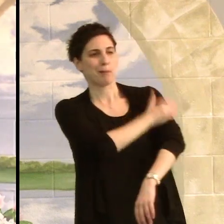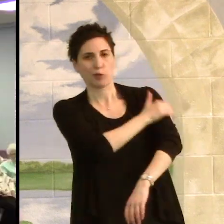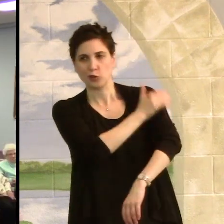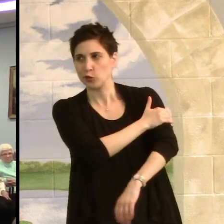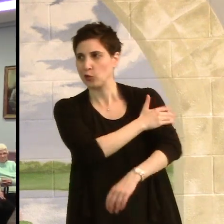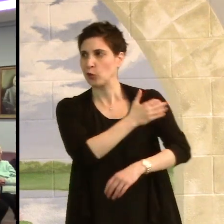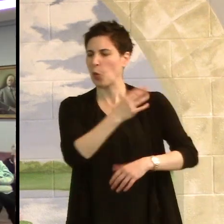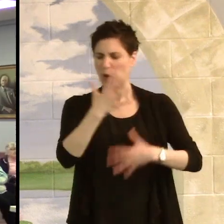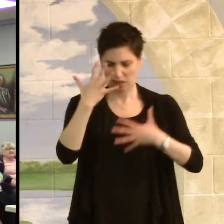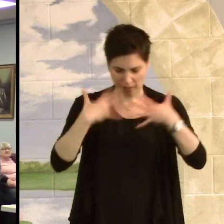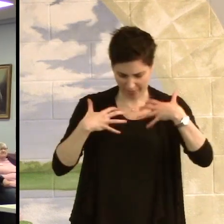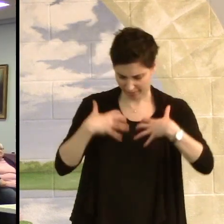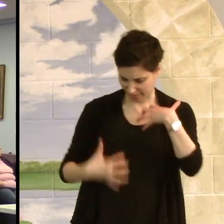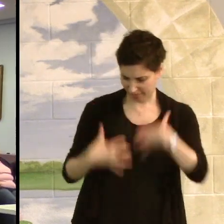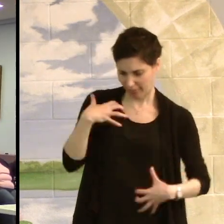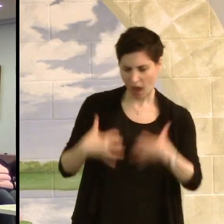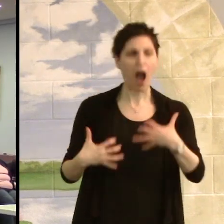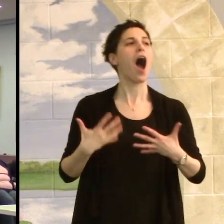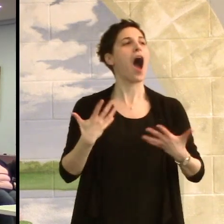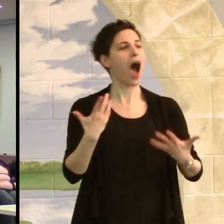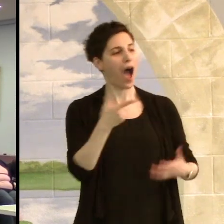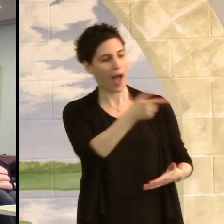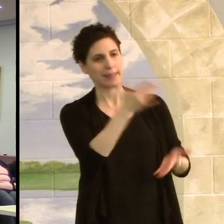any other physical condition.